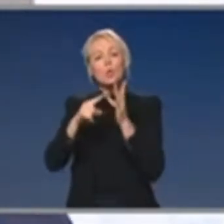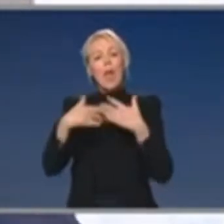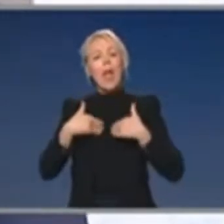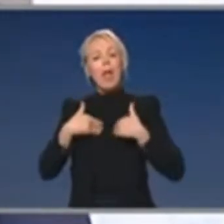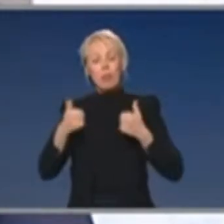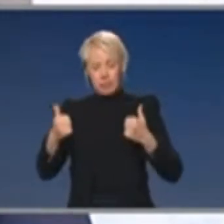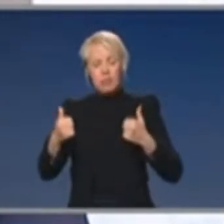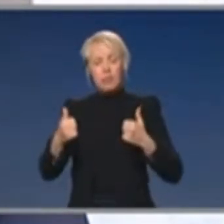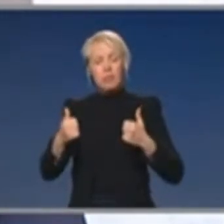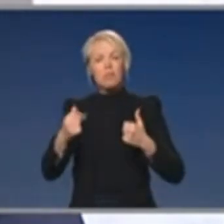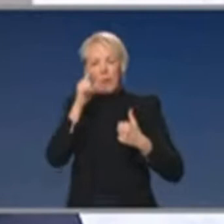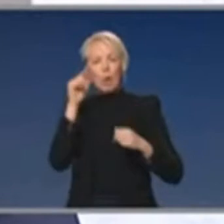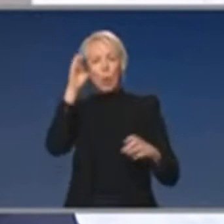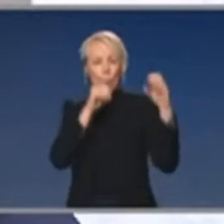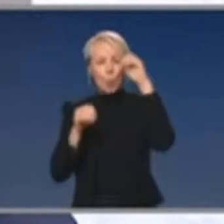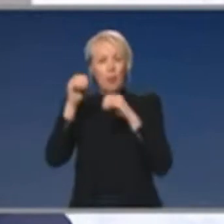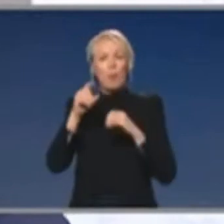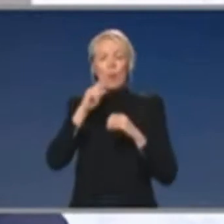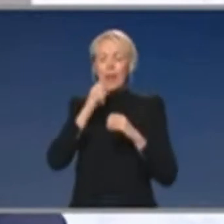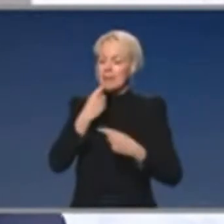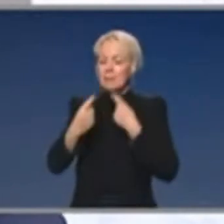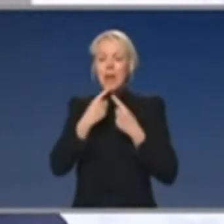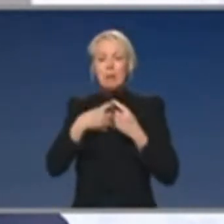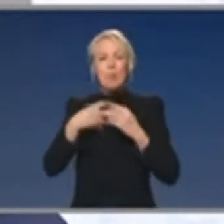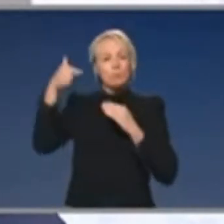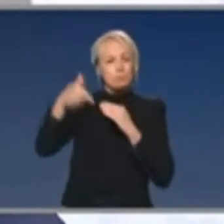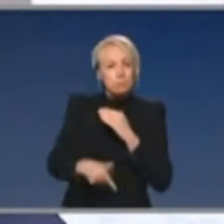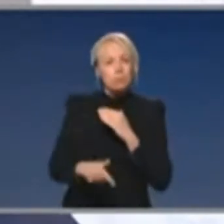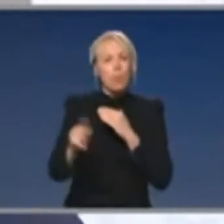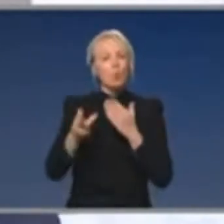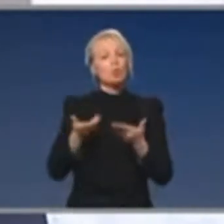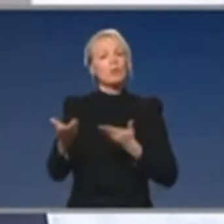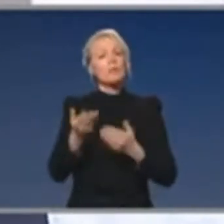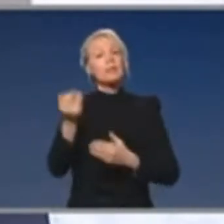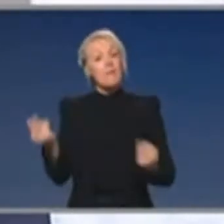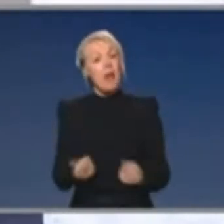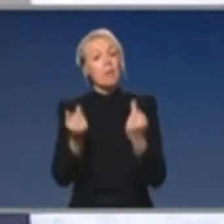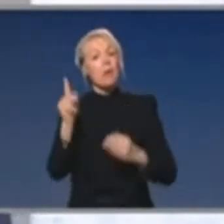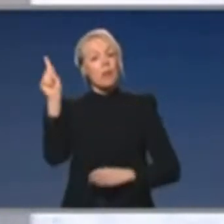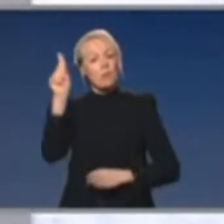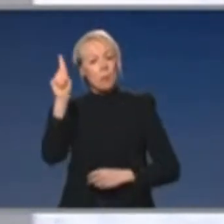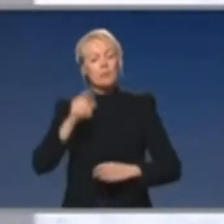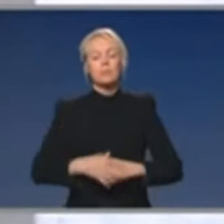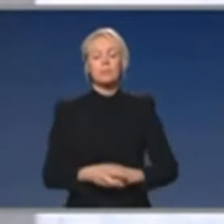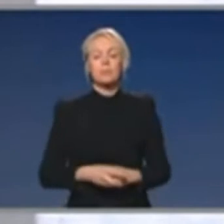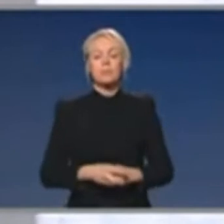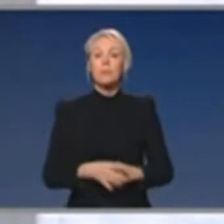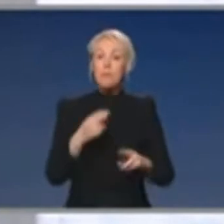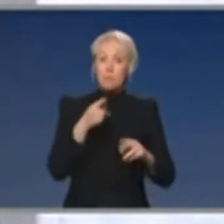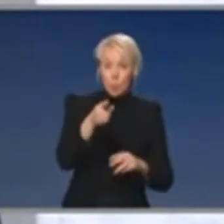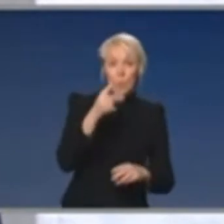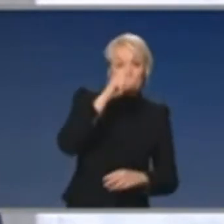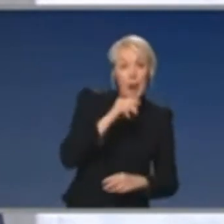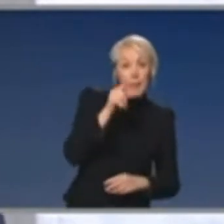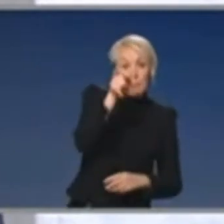evidence-based free or low-cost mental health services. Young people can log on to Headspace at headspace.org.au. And